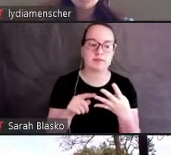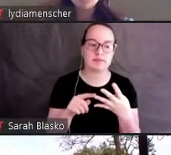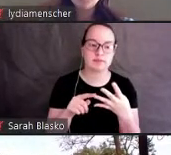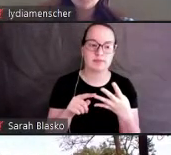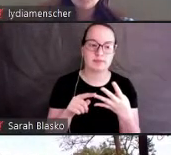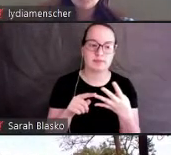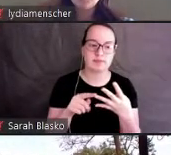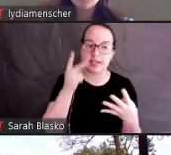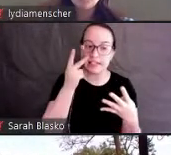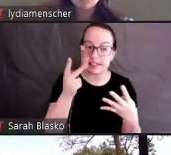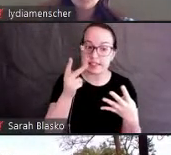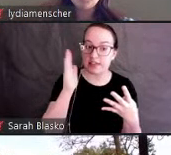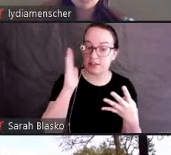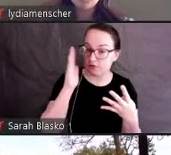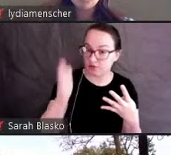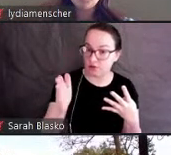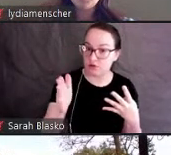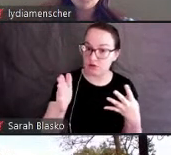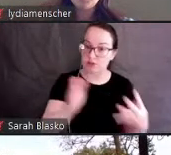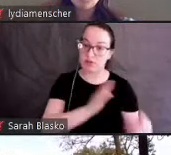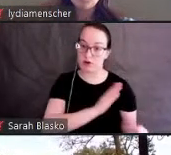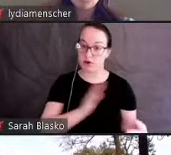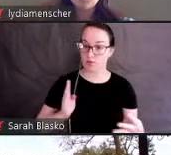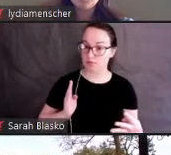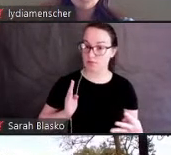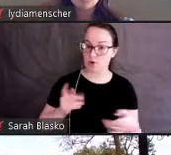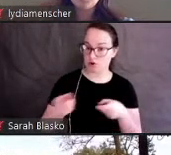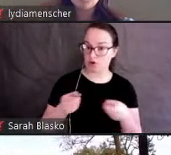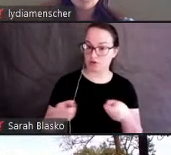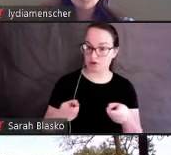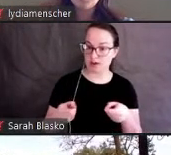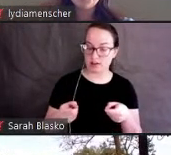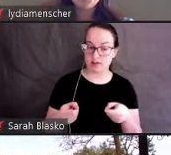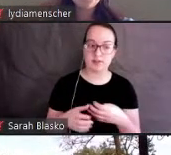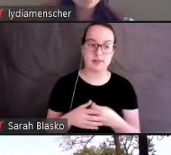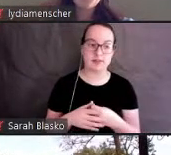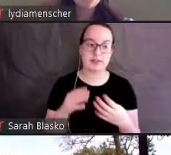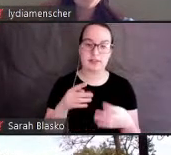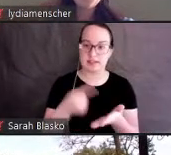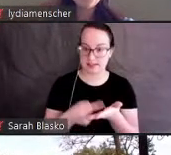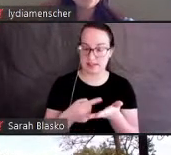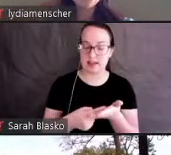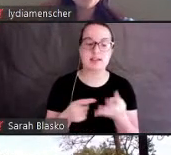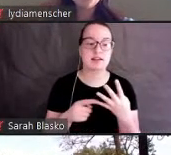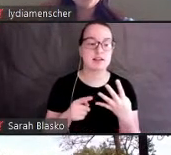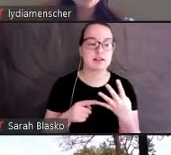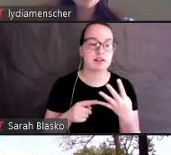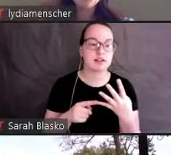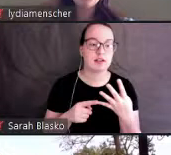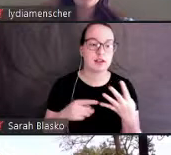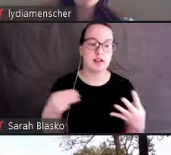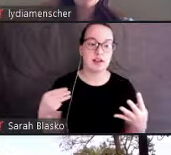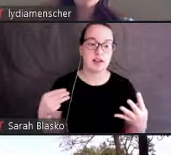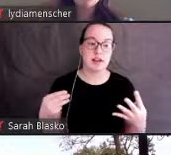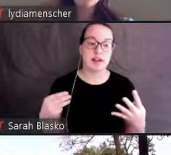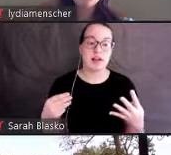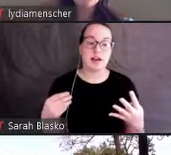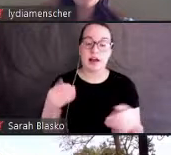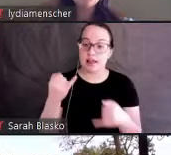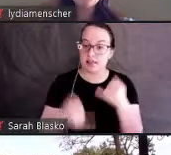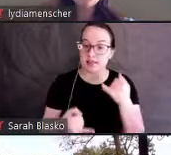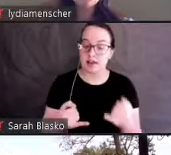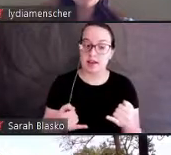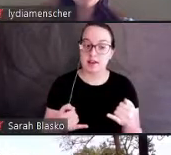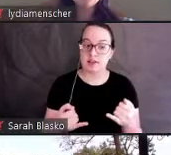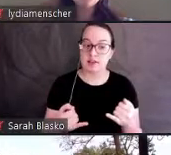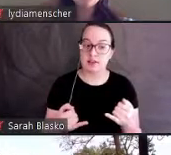future of the board of directors. And then at the end, each of our members will have an opportunity to vote on the